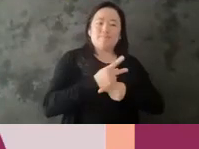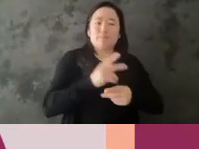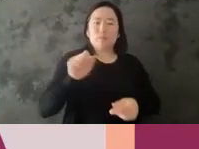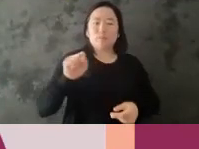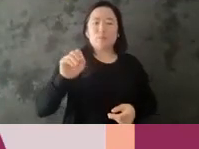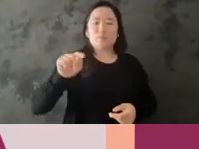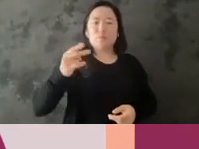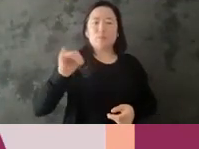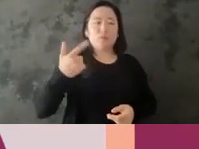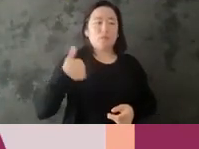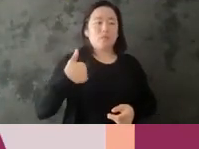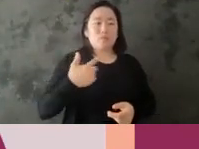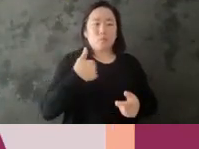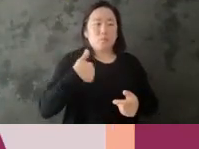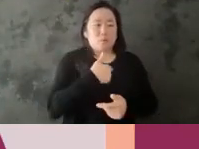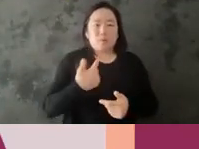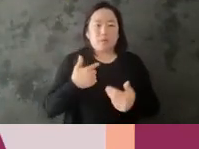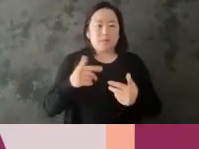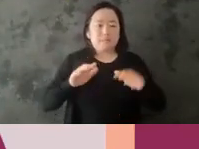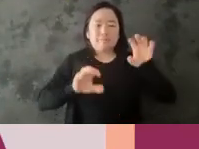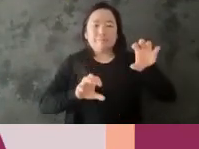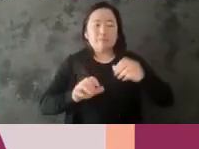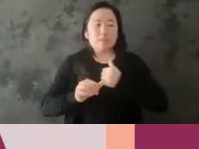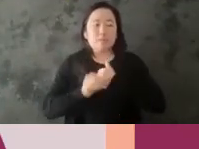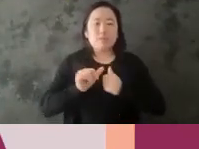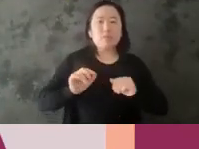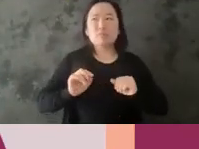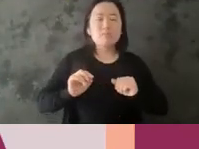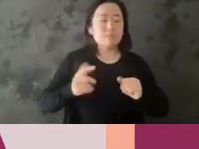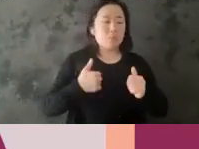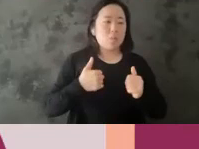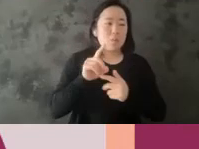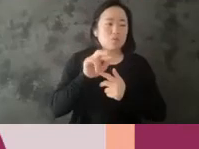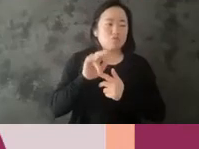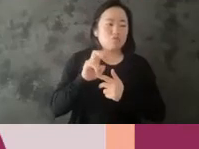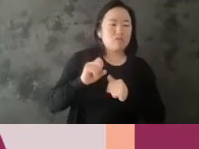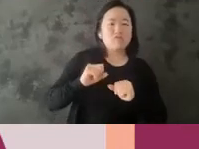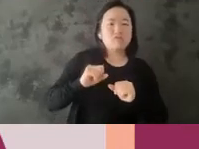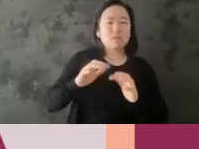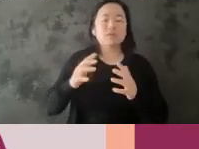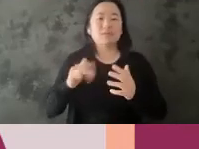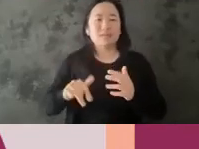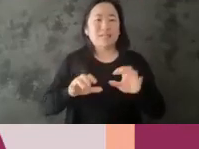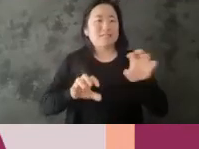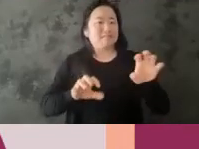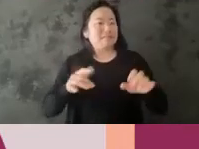that's something kind of at an organizational, systematic level that needs to kind of be